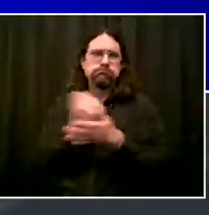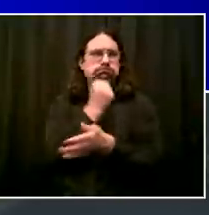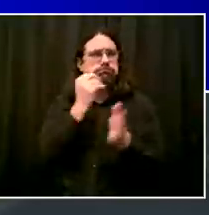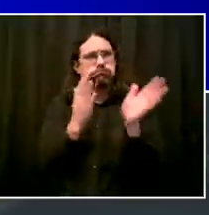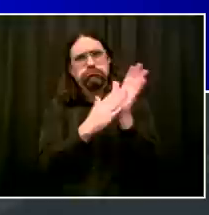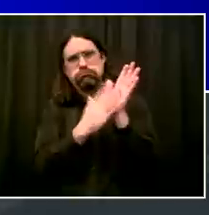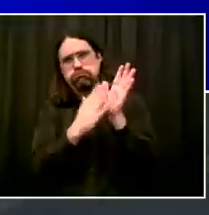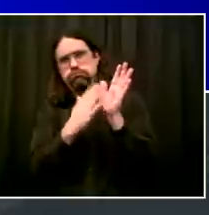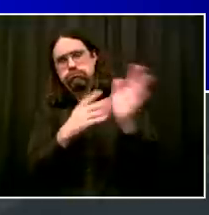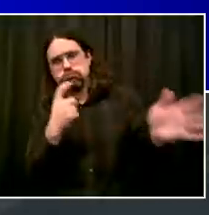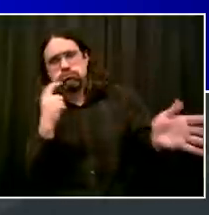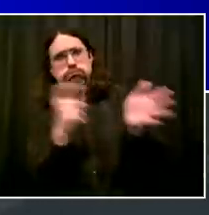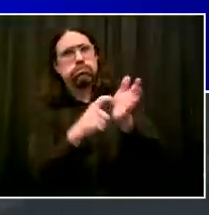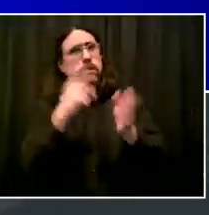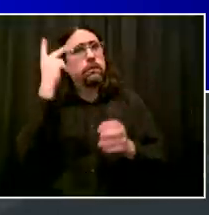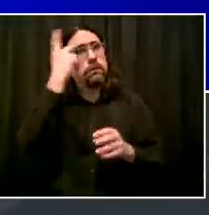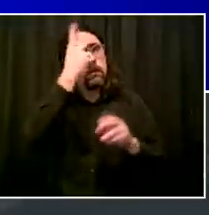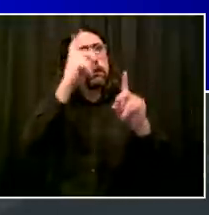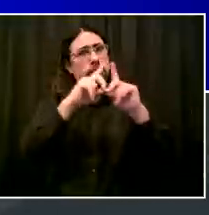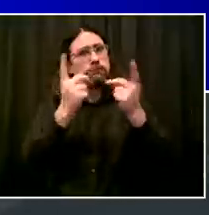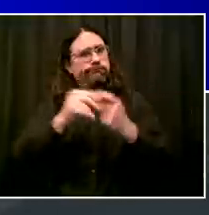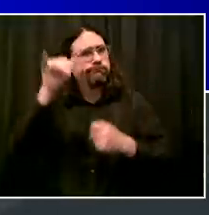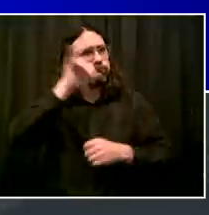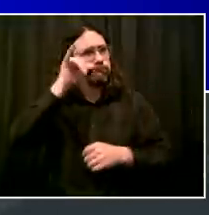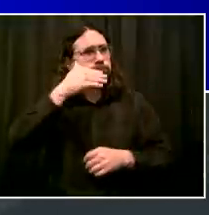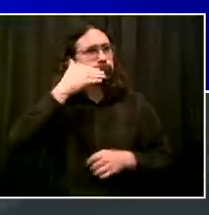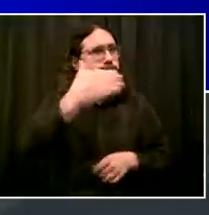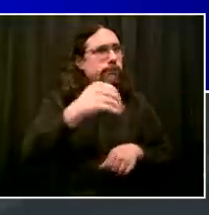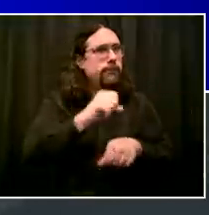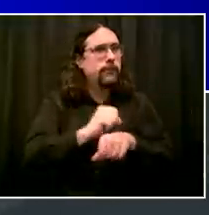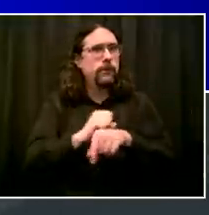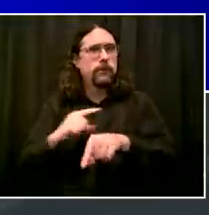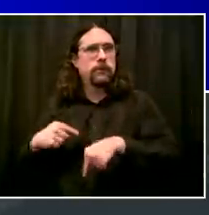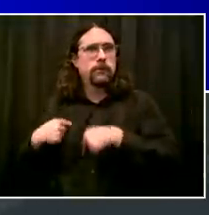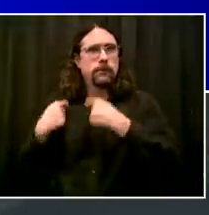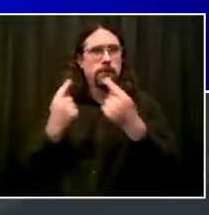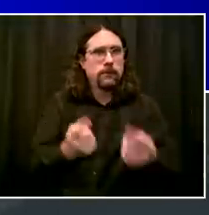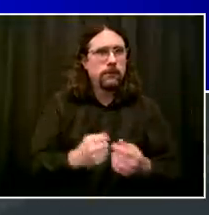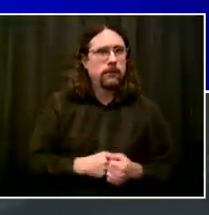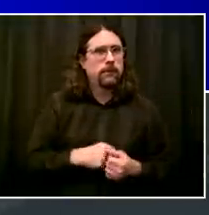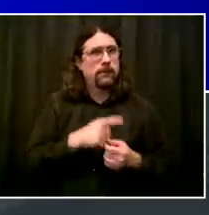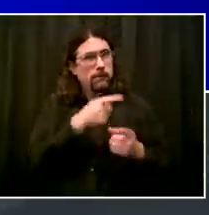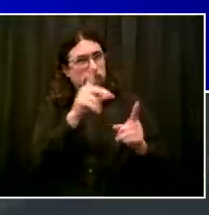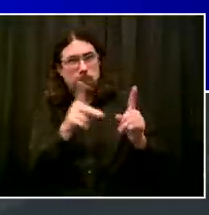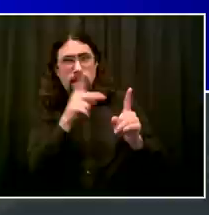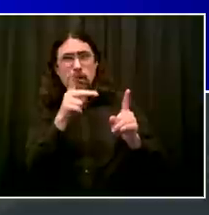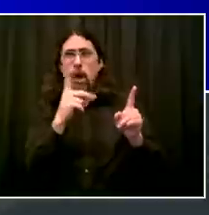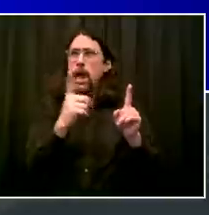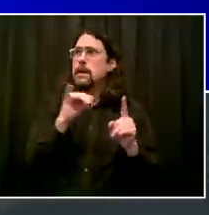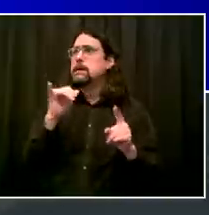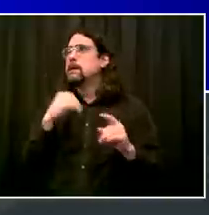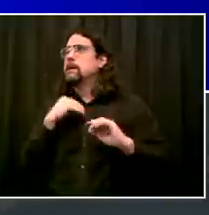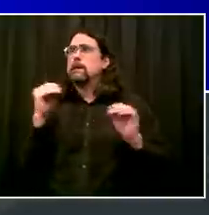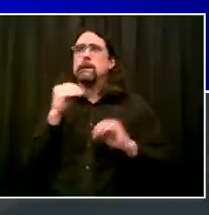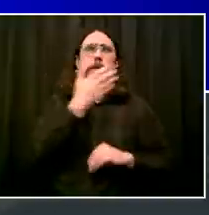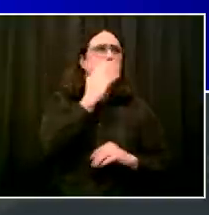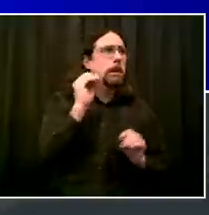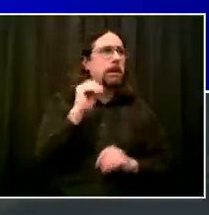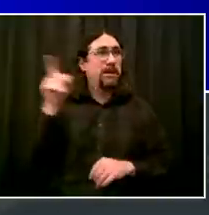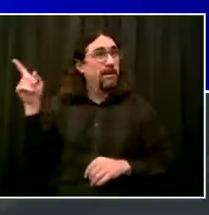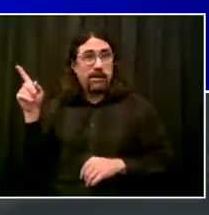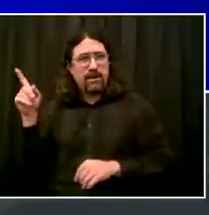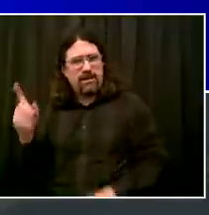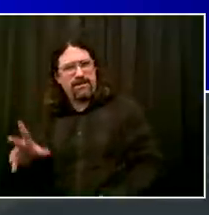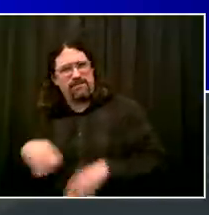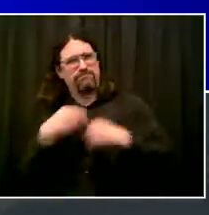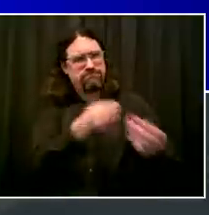without a face covering, they go up and say, hey, we can fix this right now. Here's a face covering for free. They're going to keep doing that. They'll have over 150 parks personnel